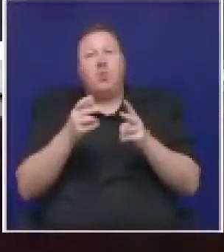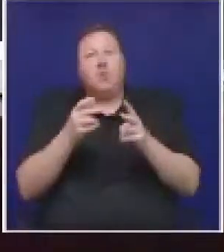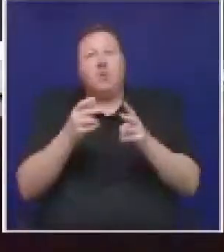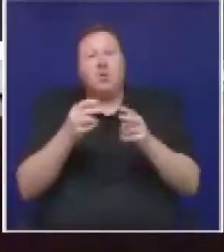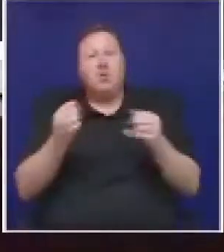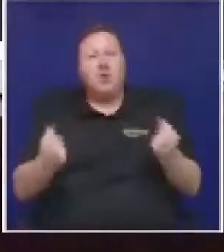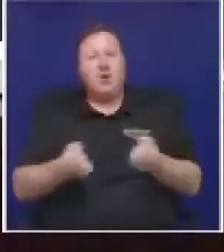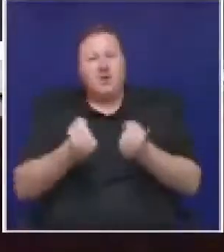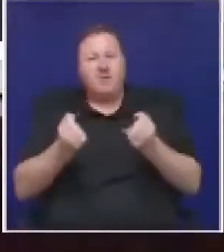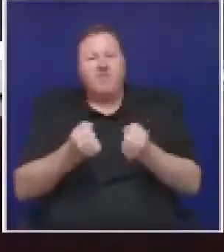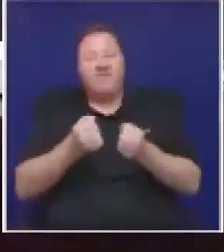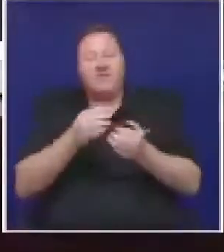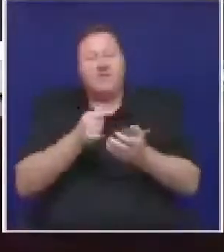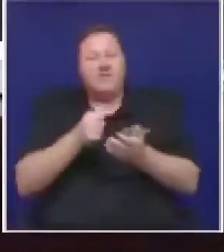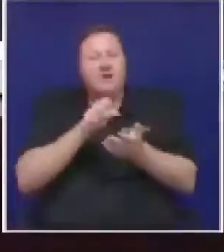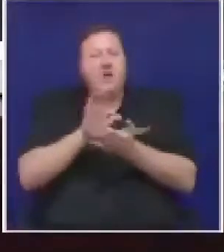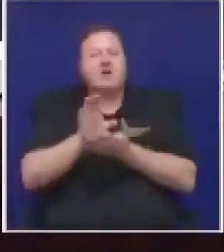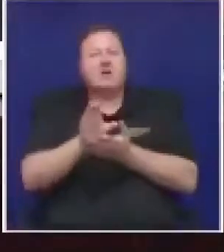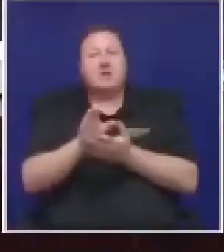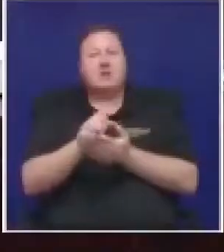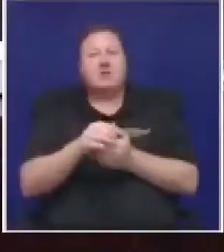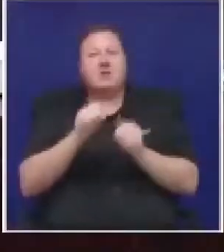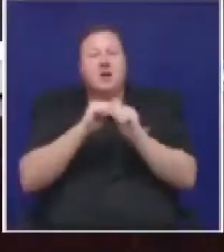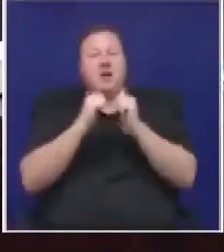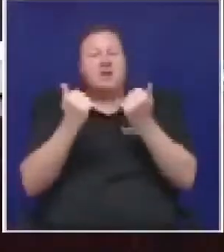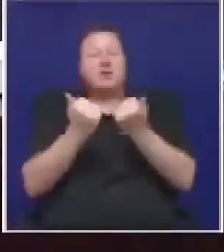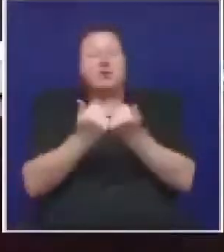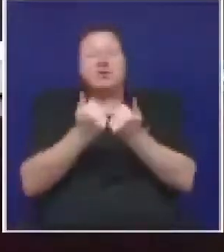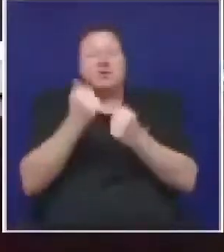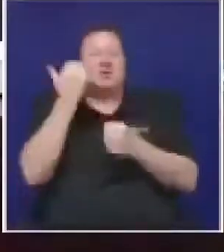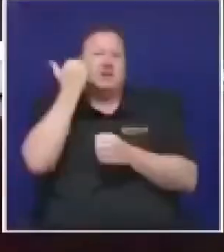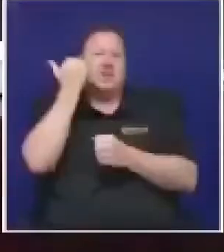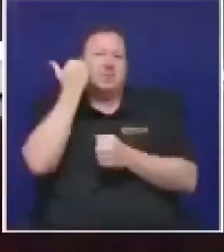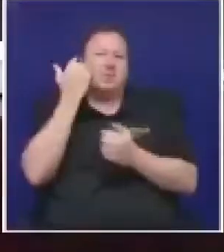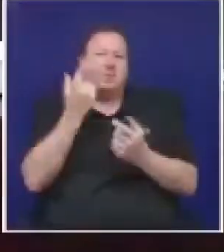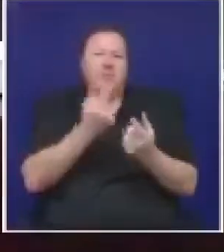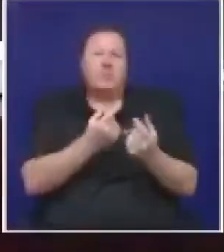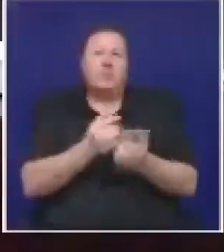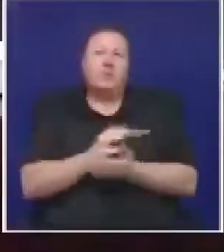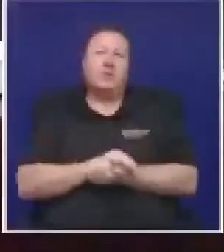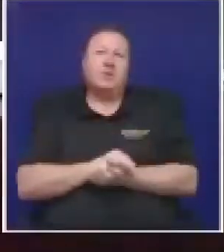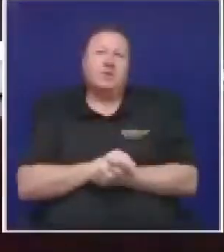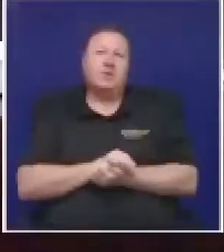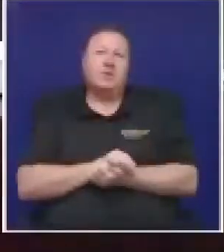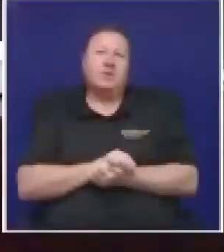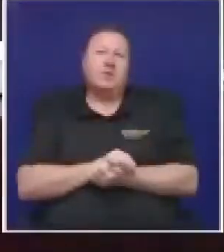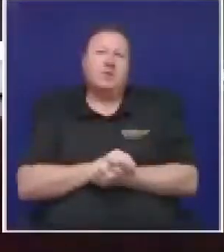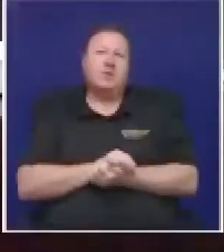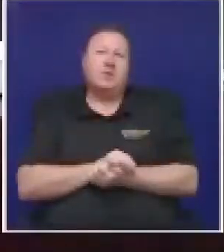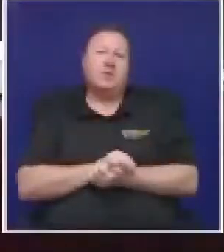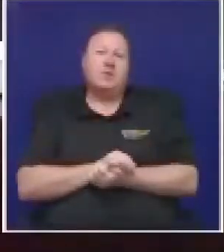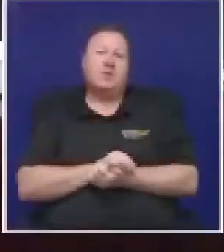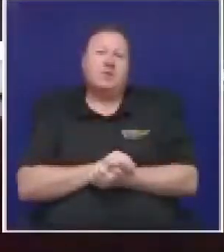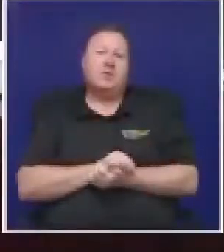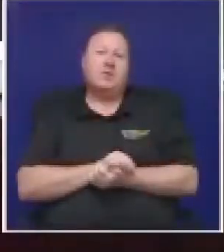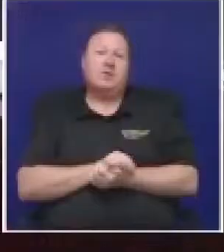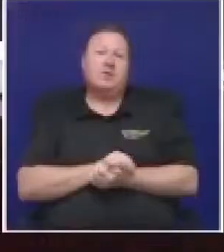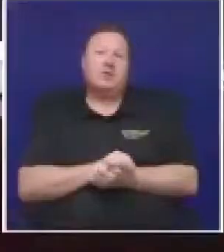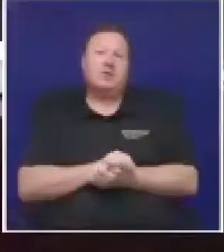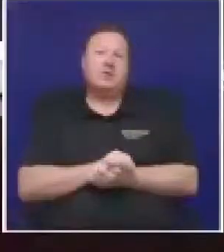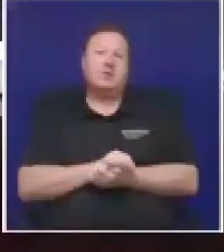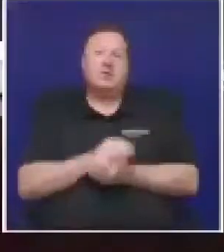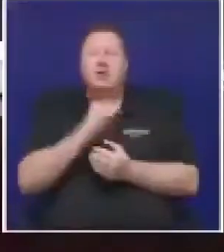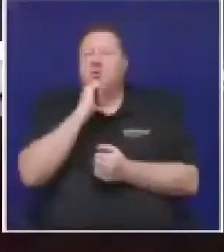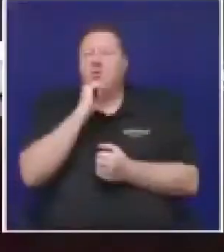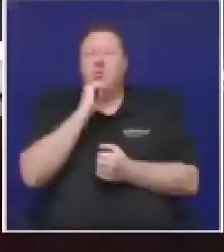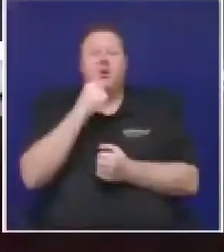efforts for these agencies of government. So they do have, I won't say they have sufficient